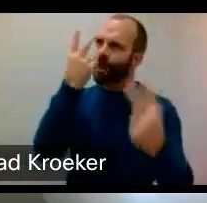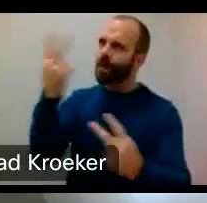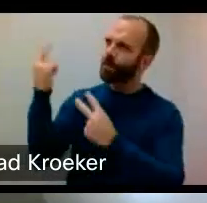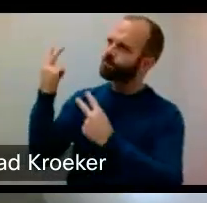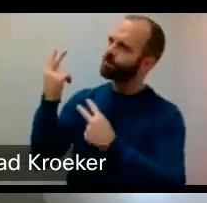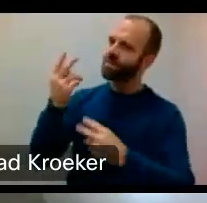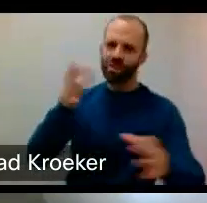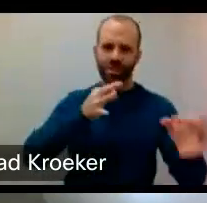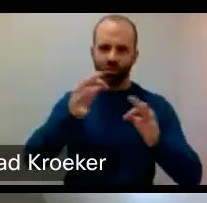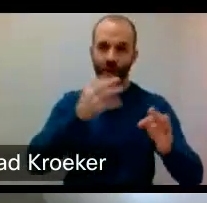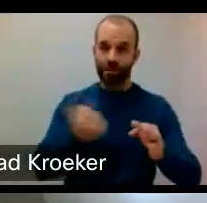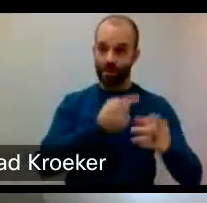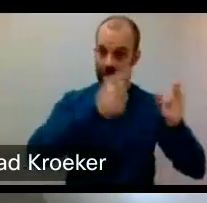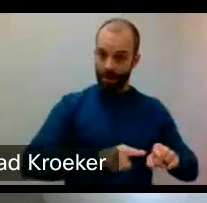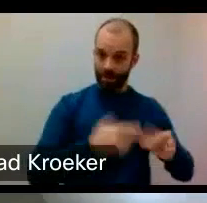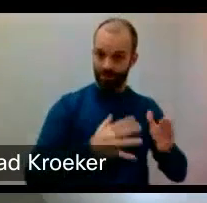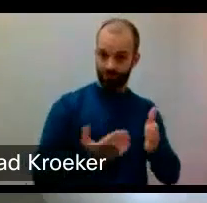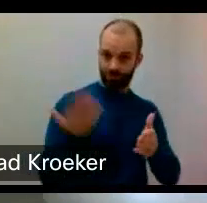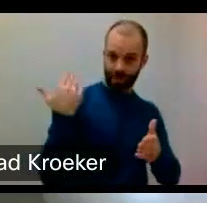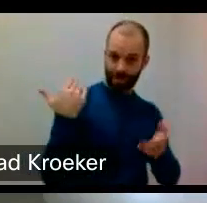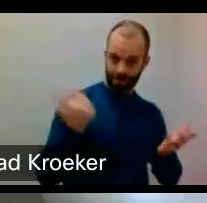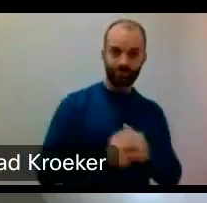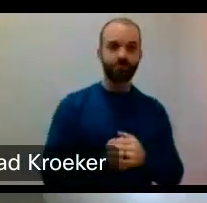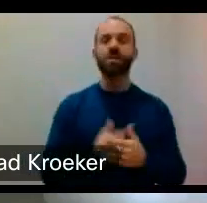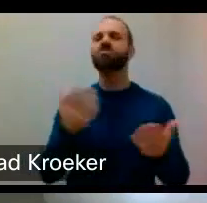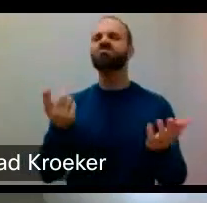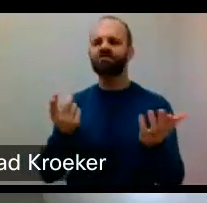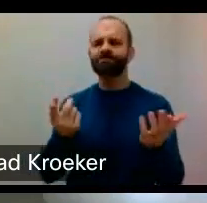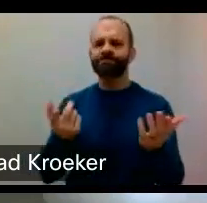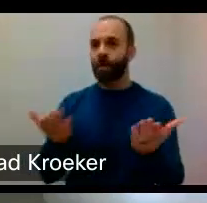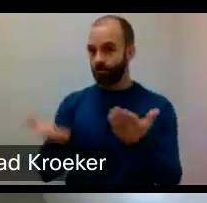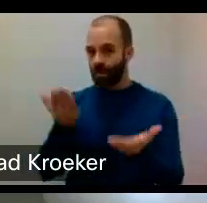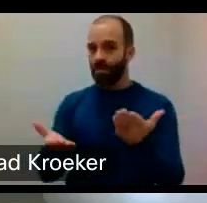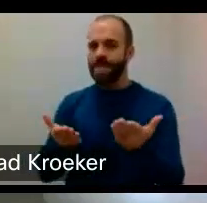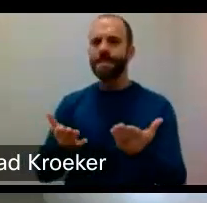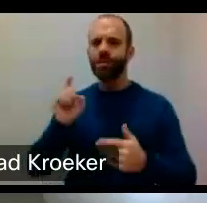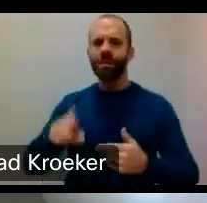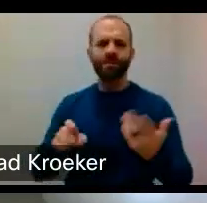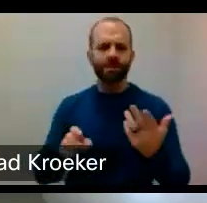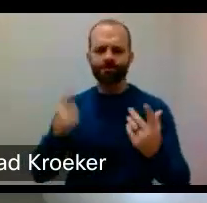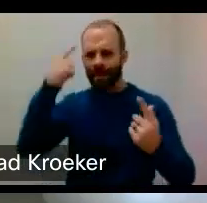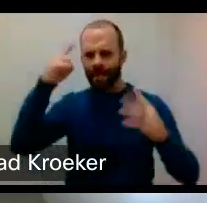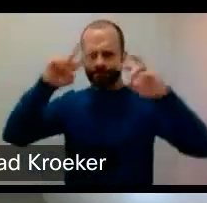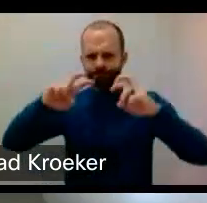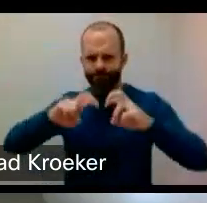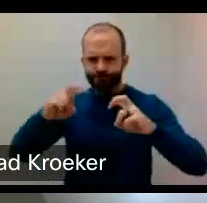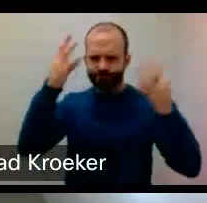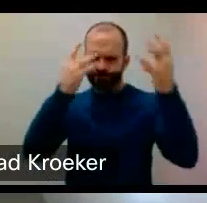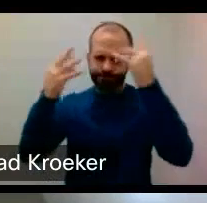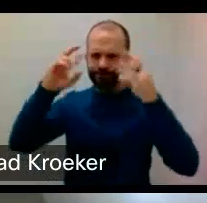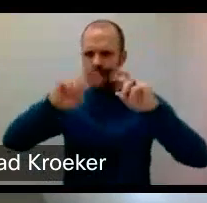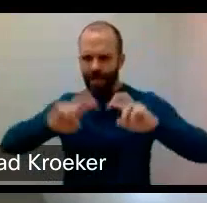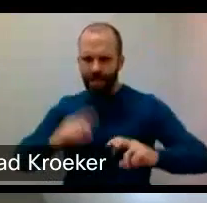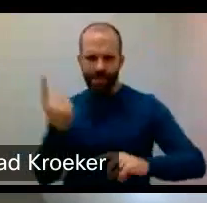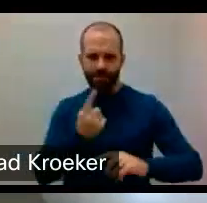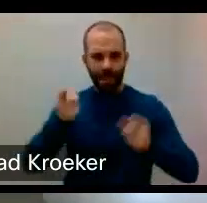happened. You may be asked to think critically and analyze what happened. And you may be asked to explain what